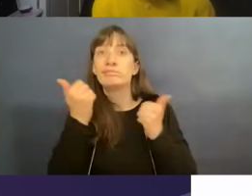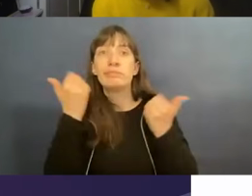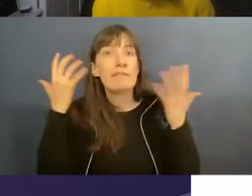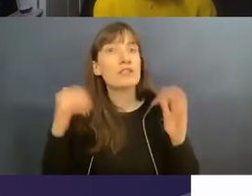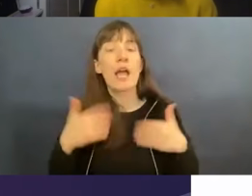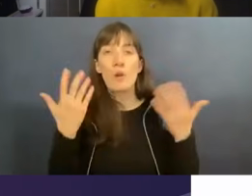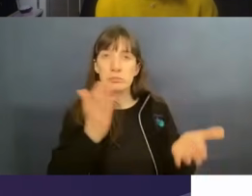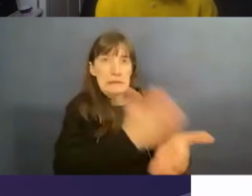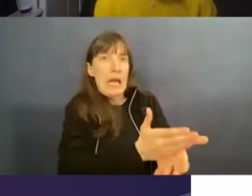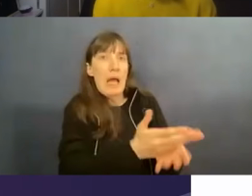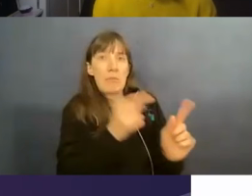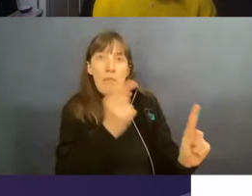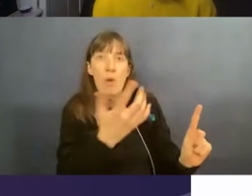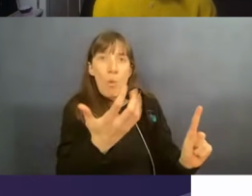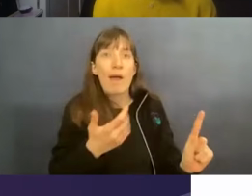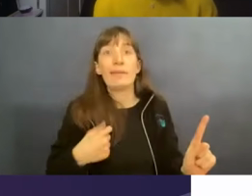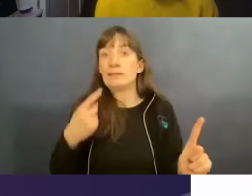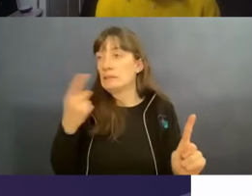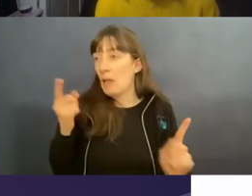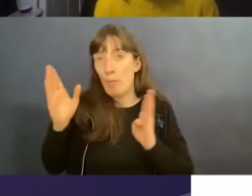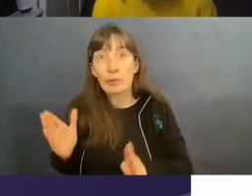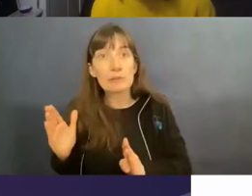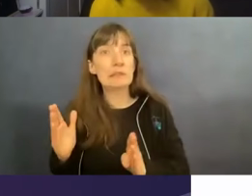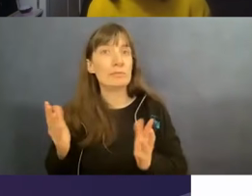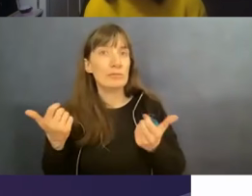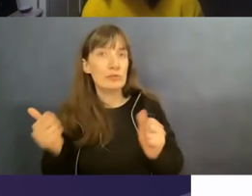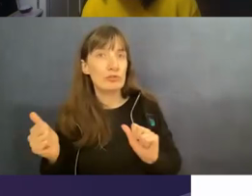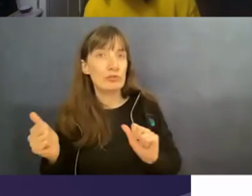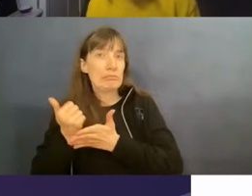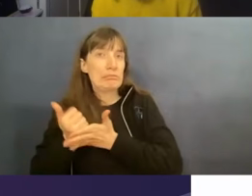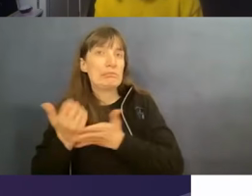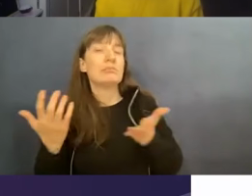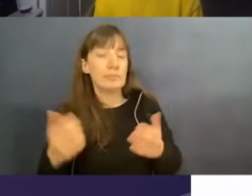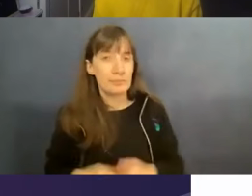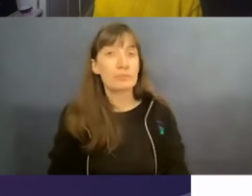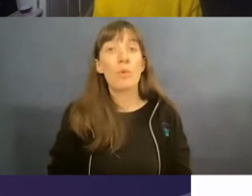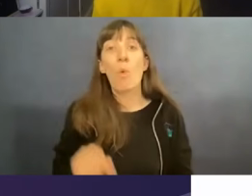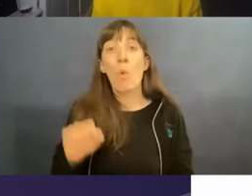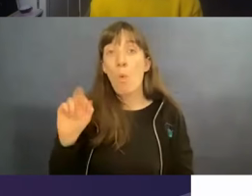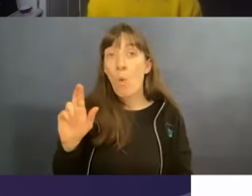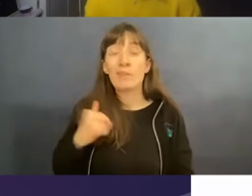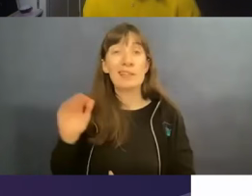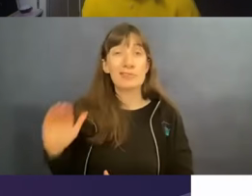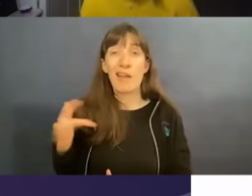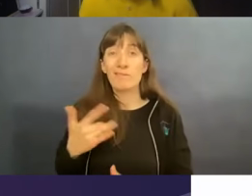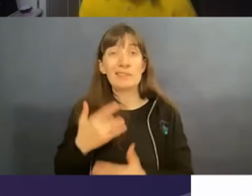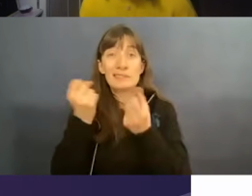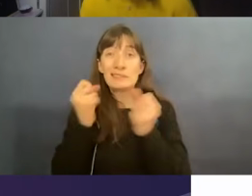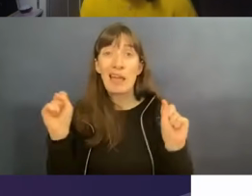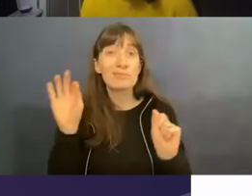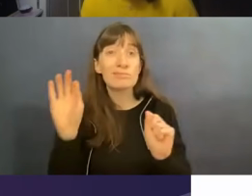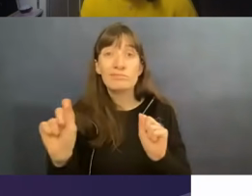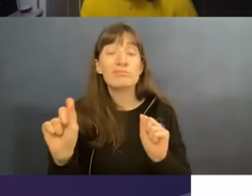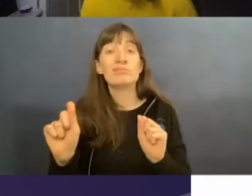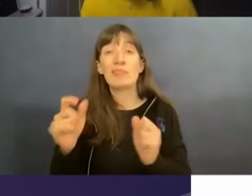anymore. I need to tell someone. Again, it could also just be when the child feels safe and trusts another person. It could